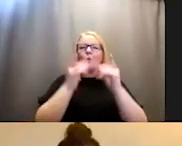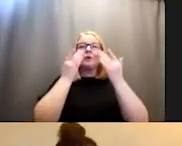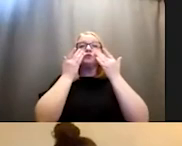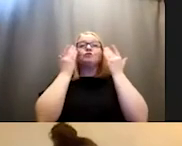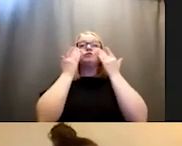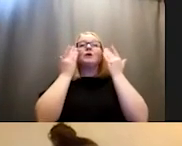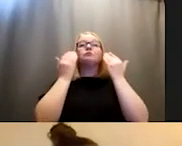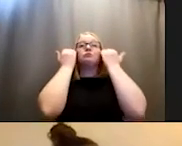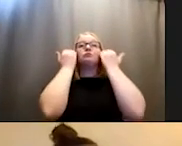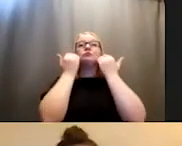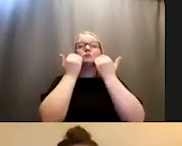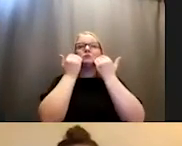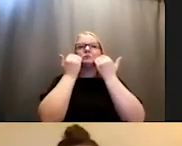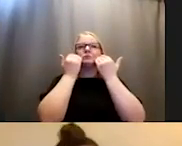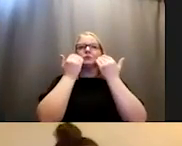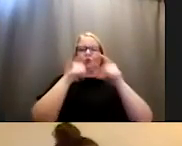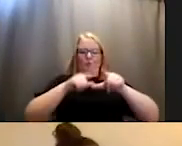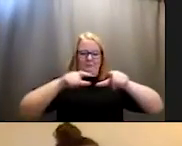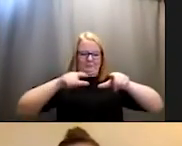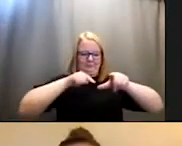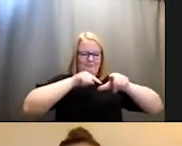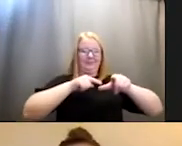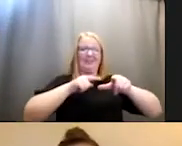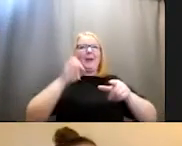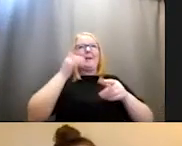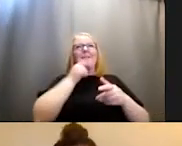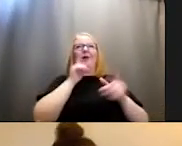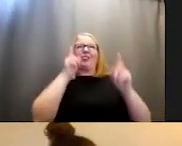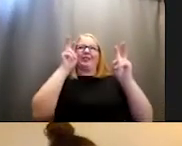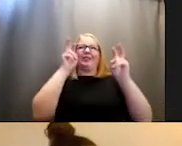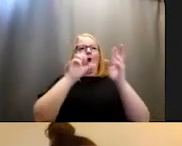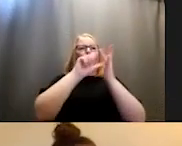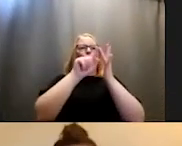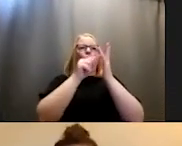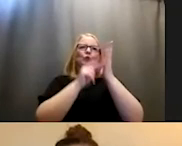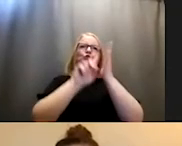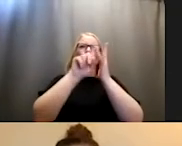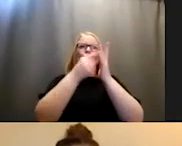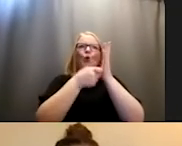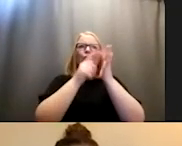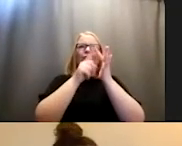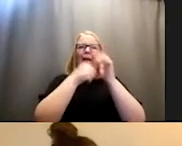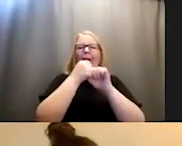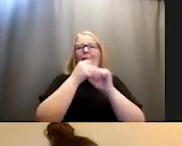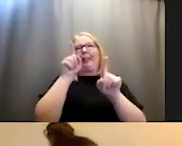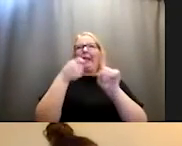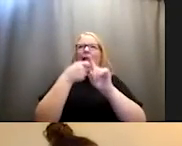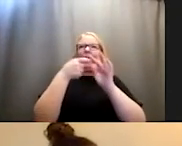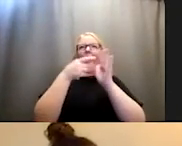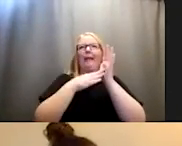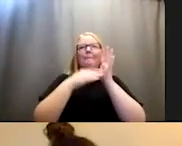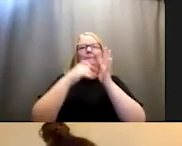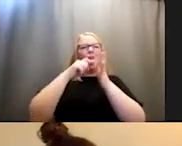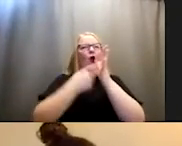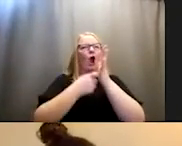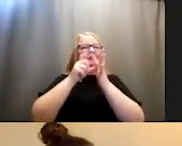enhance features. Now, if any of you thought that contouring was a very contemporary thing that only the Kardashians really excel in, you'd